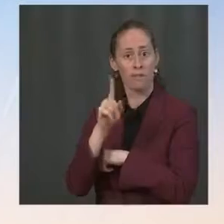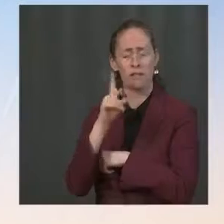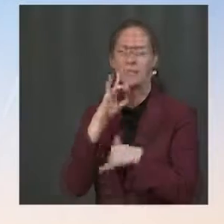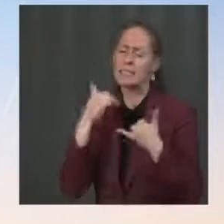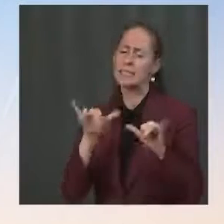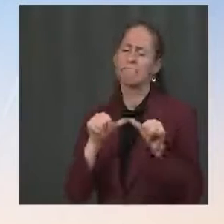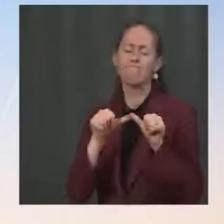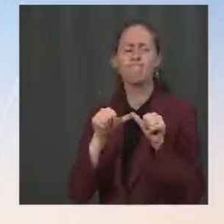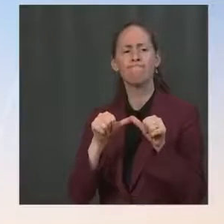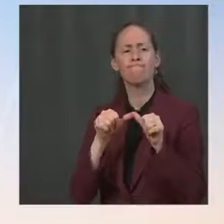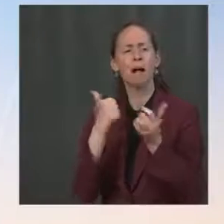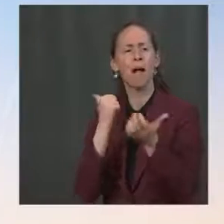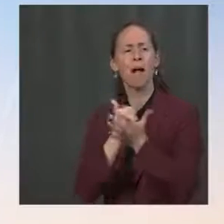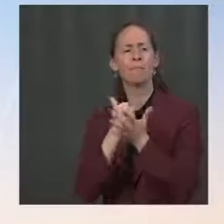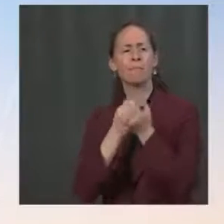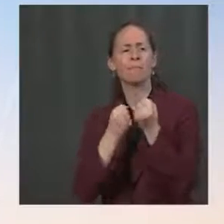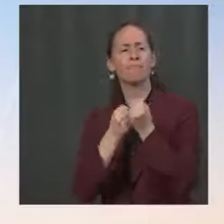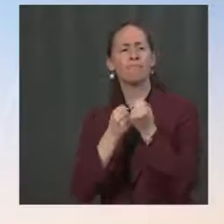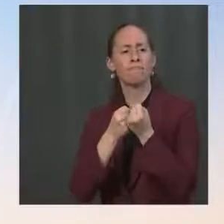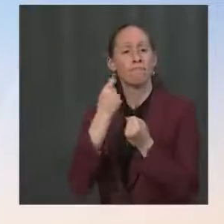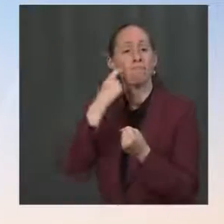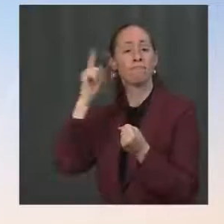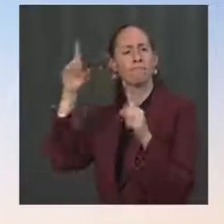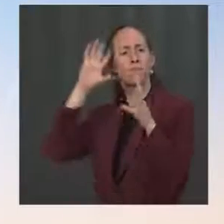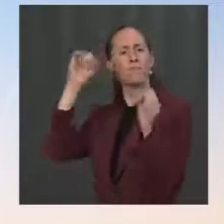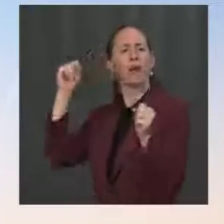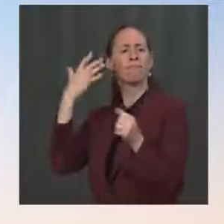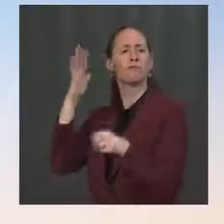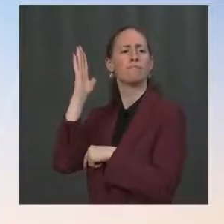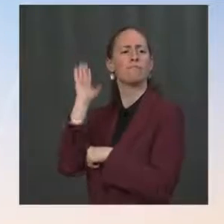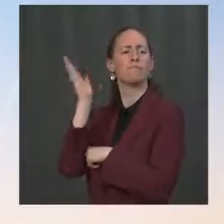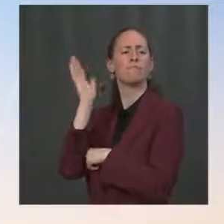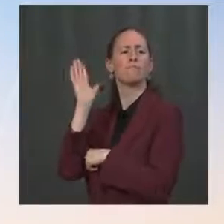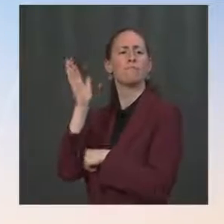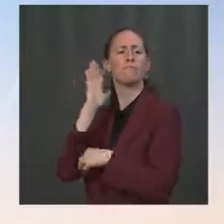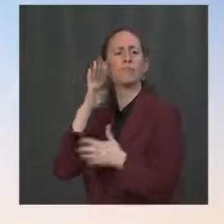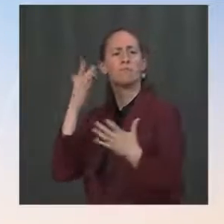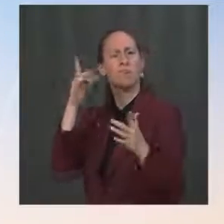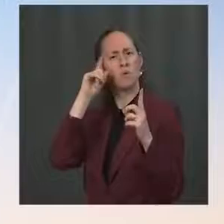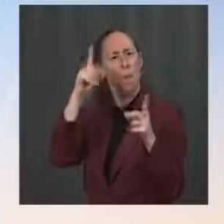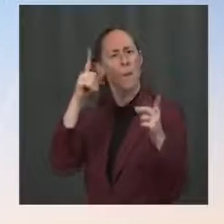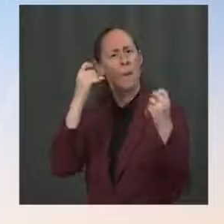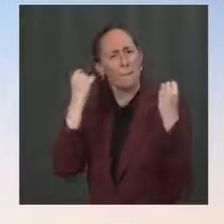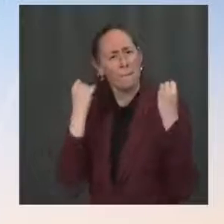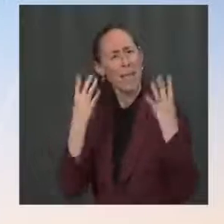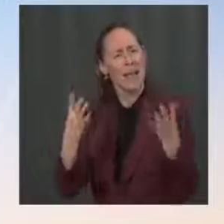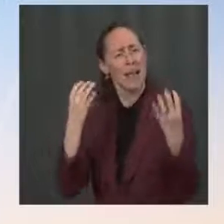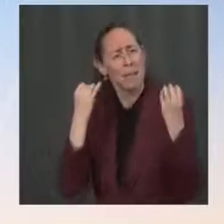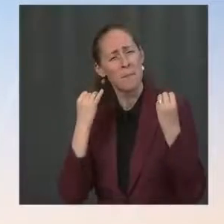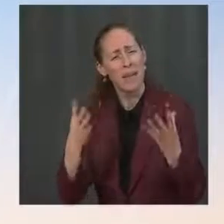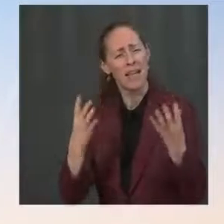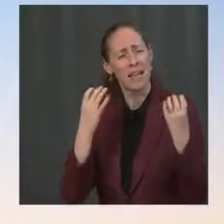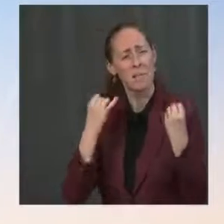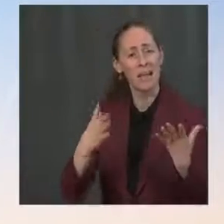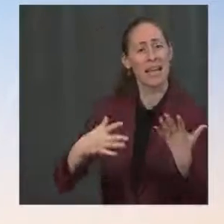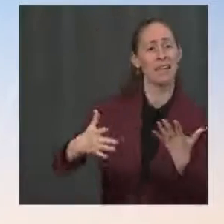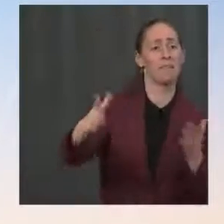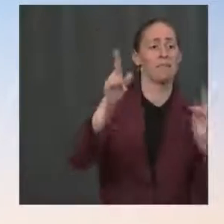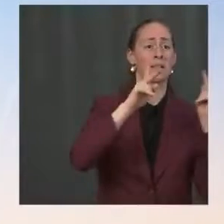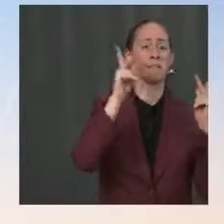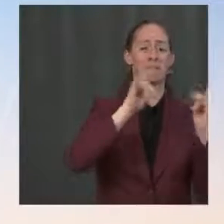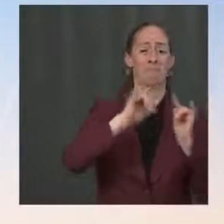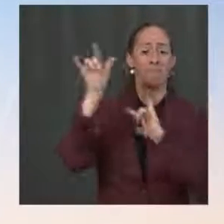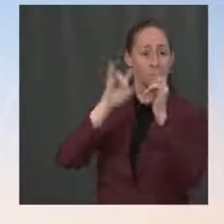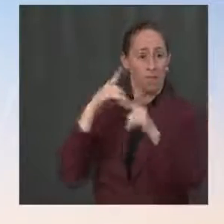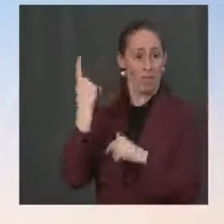the president said that we were going to try and get, quote, as many people out as we can. Is he trying to prepare the American